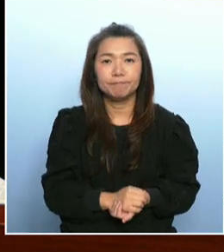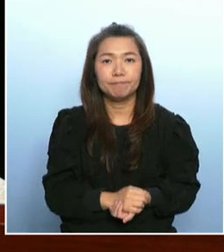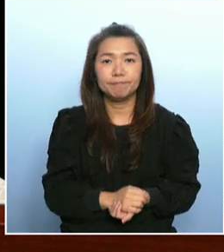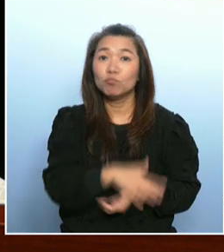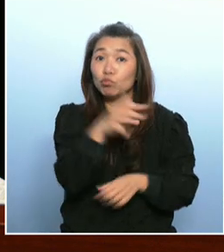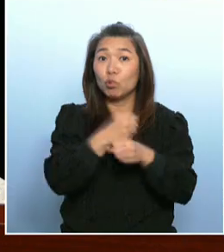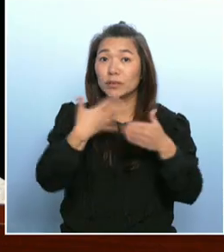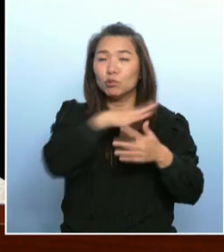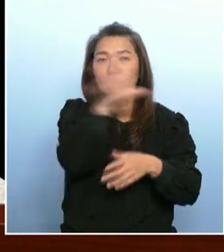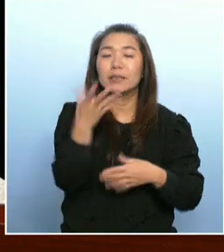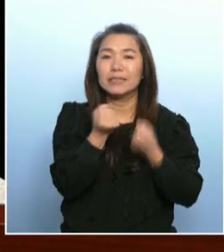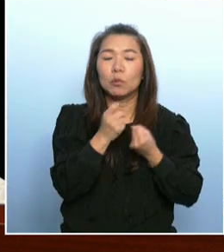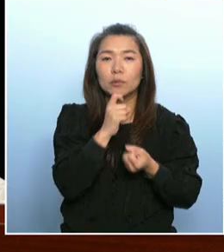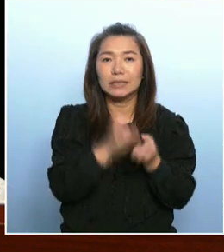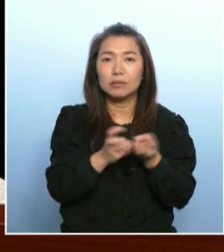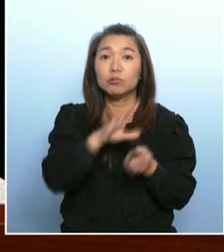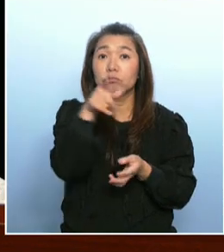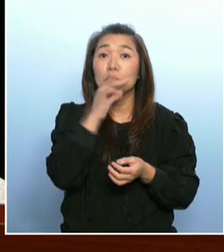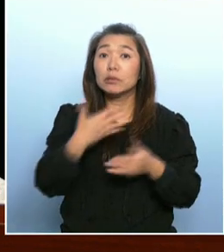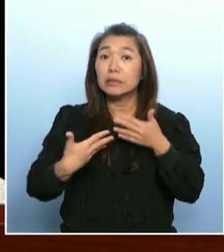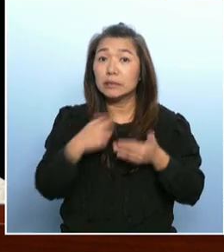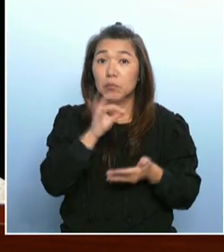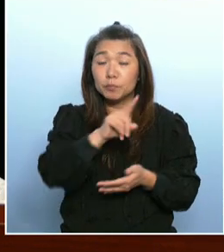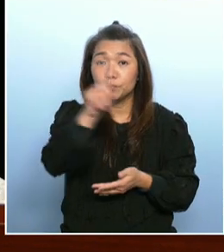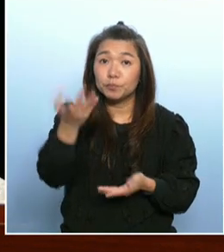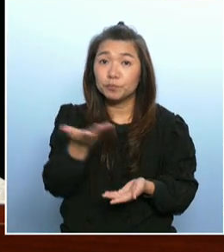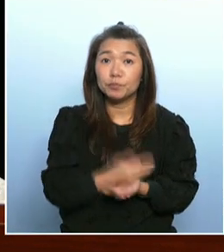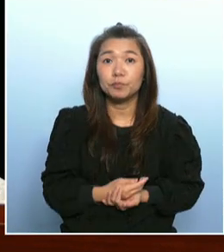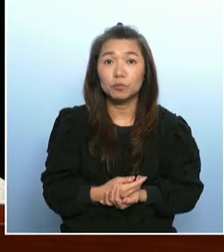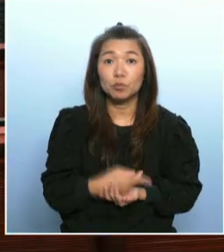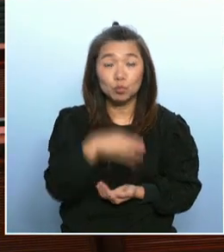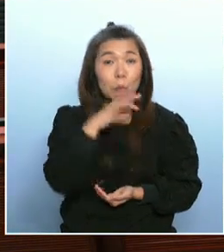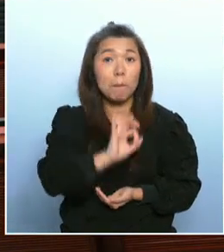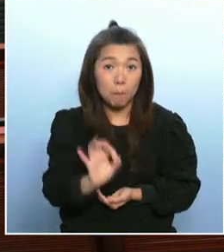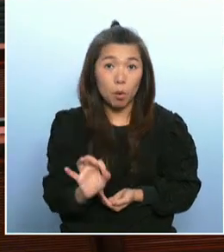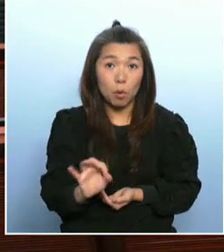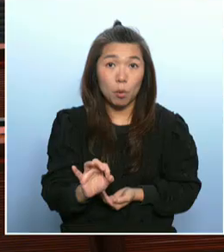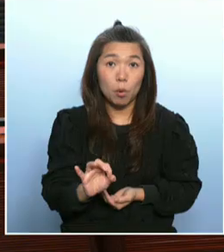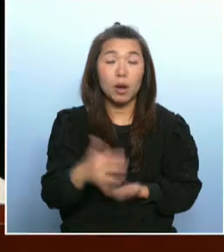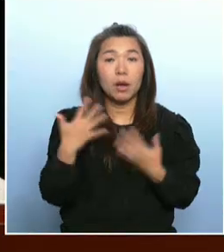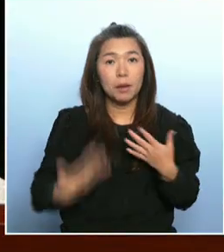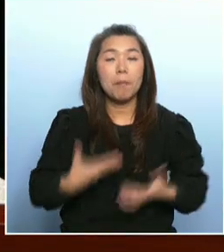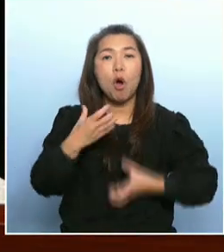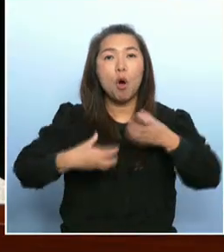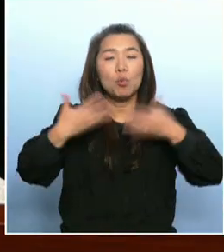activity. The information has been sent to members. Any other business? There being no other